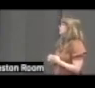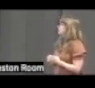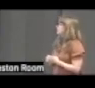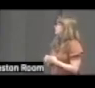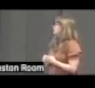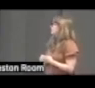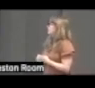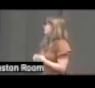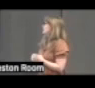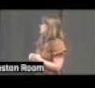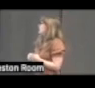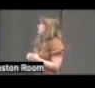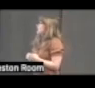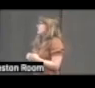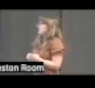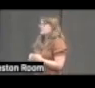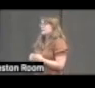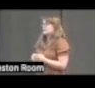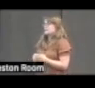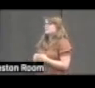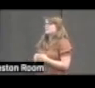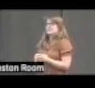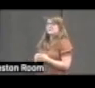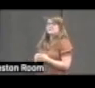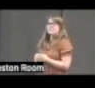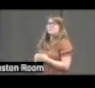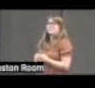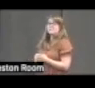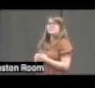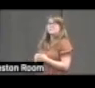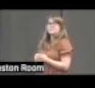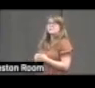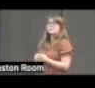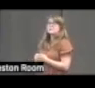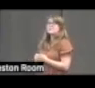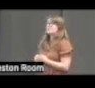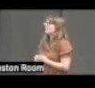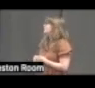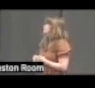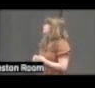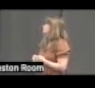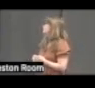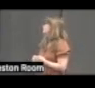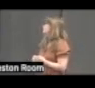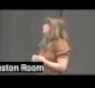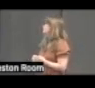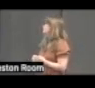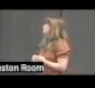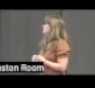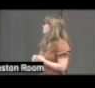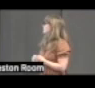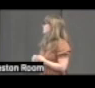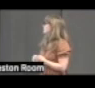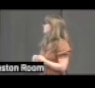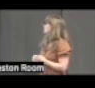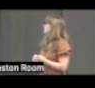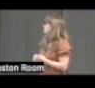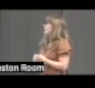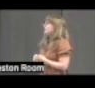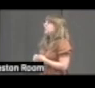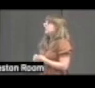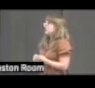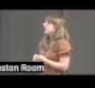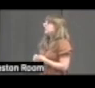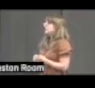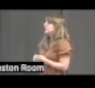started collecting official data. I kind of looked at what was happening with the normal breeding program from 2012 to 2013, and